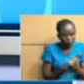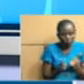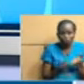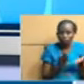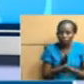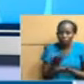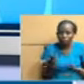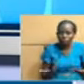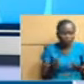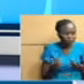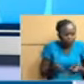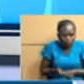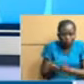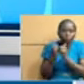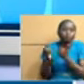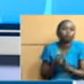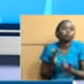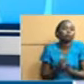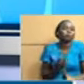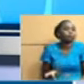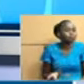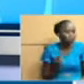for themselves to a large extent. And